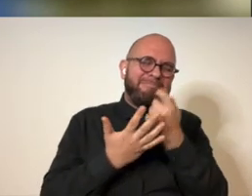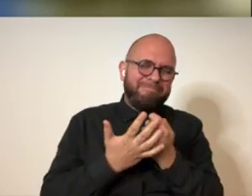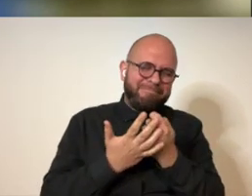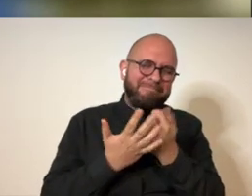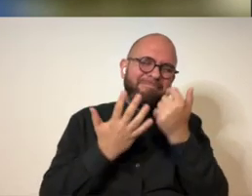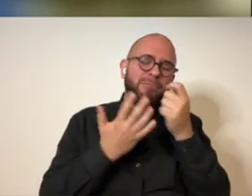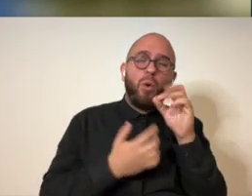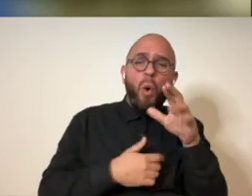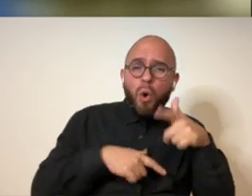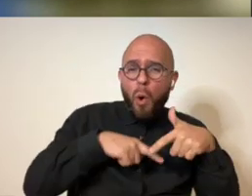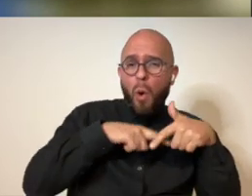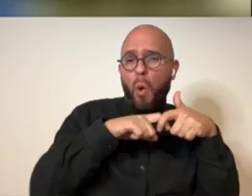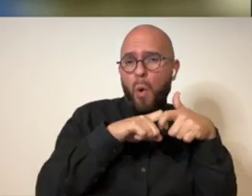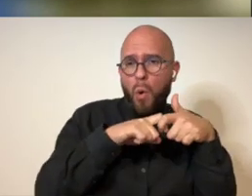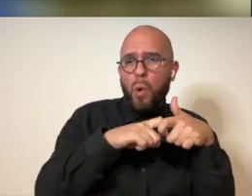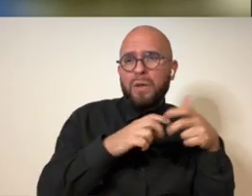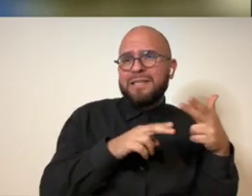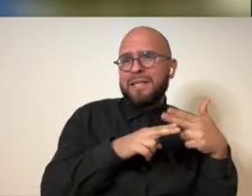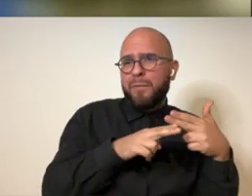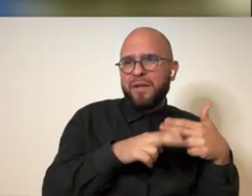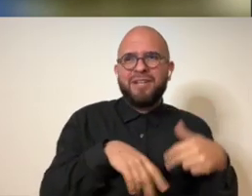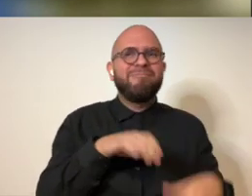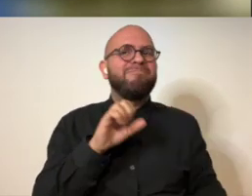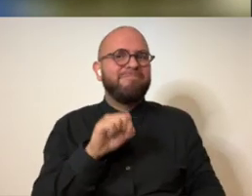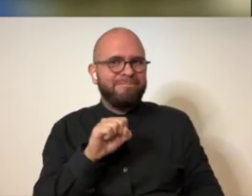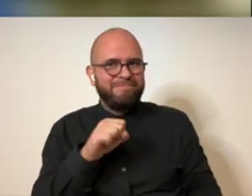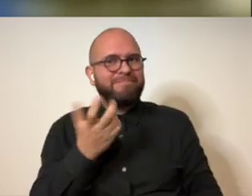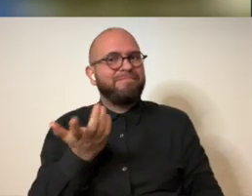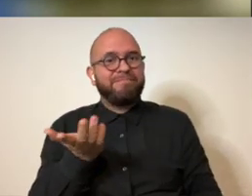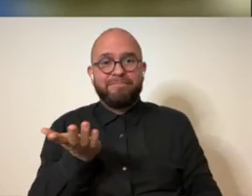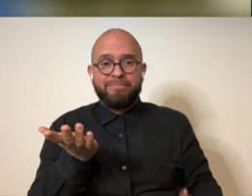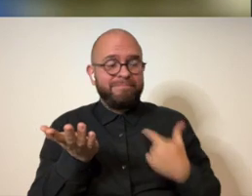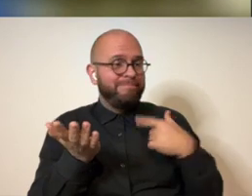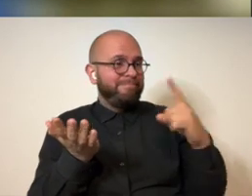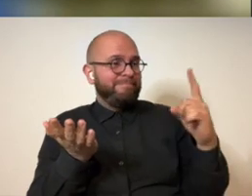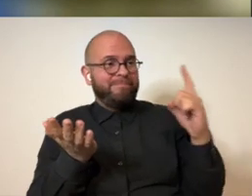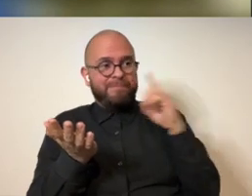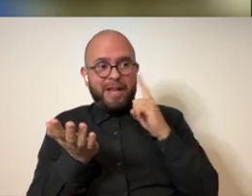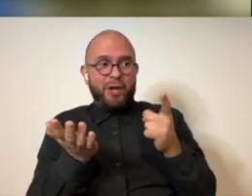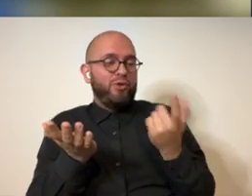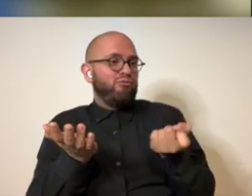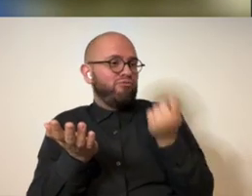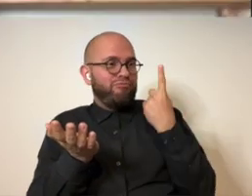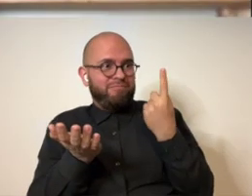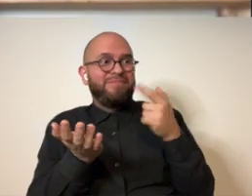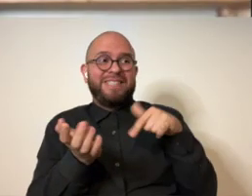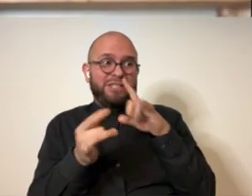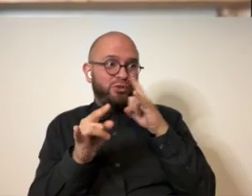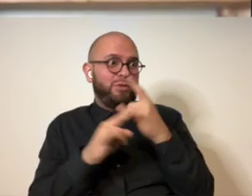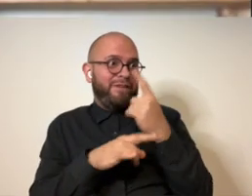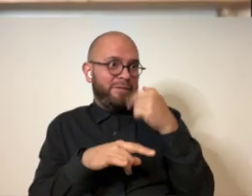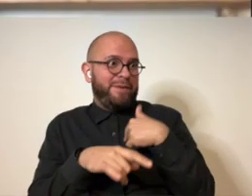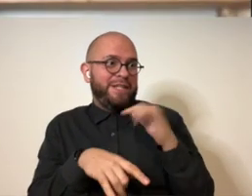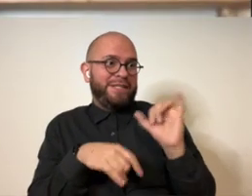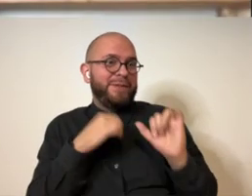to me and the things that maybe can be edited out or put on hold temporarily. So, yeah,